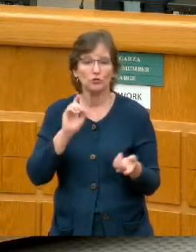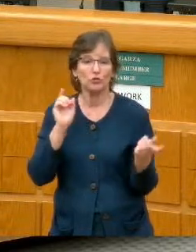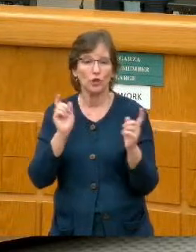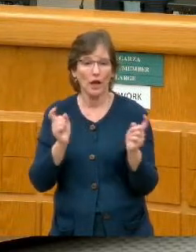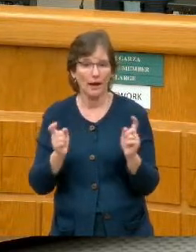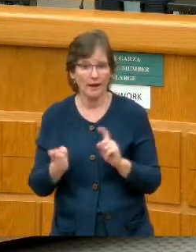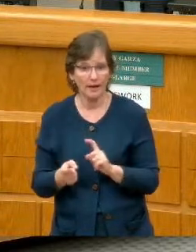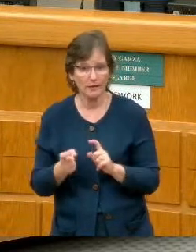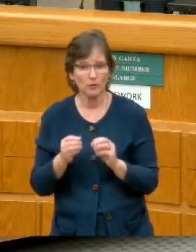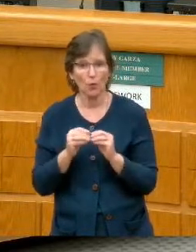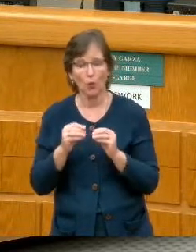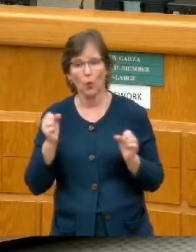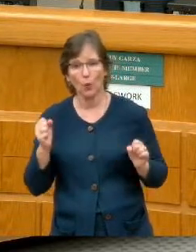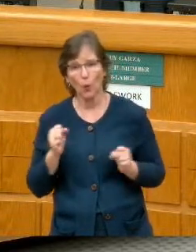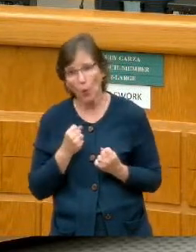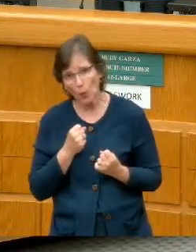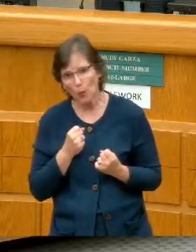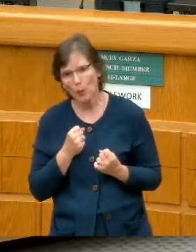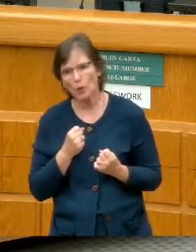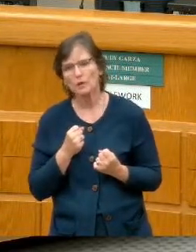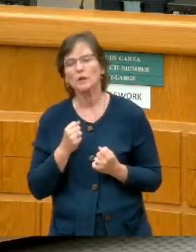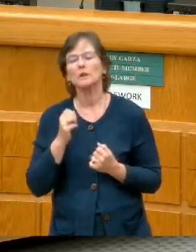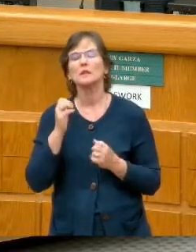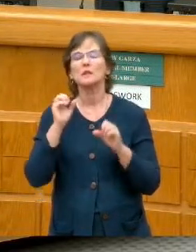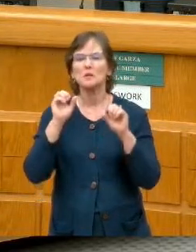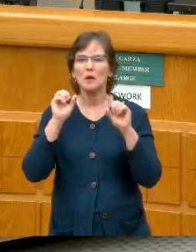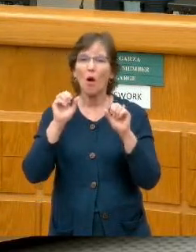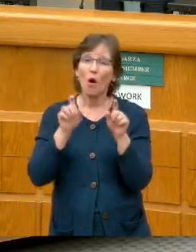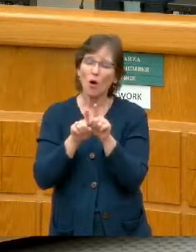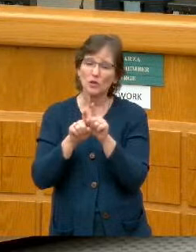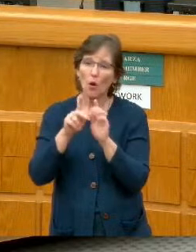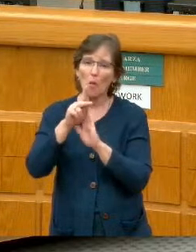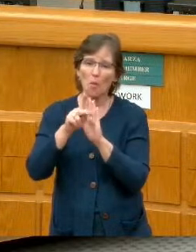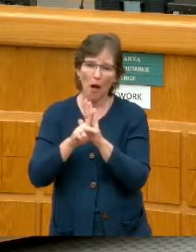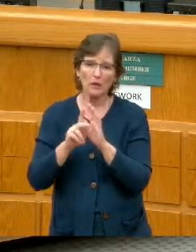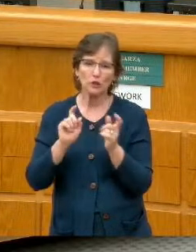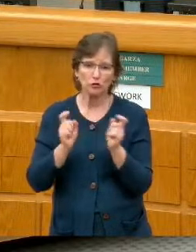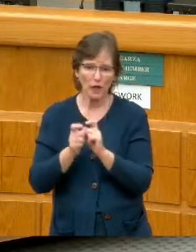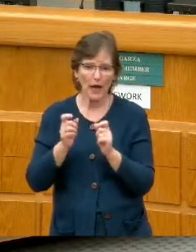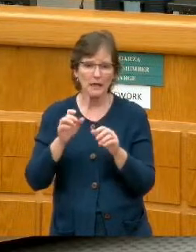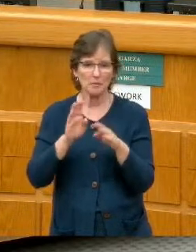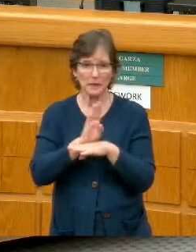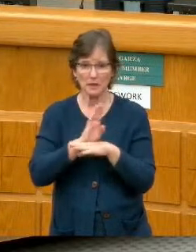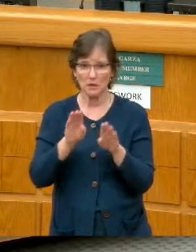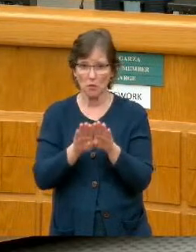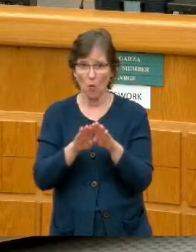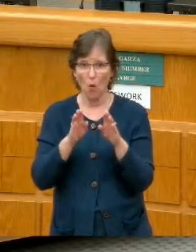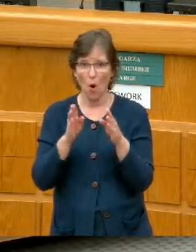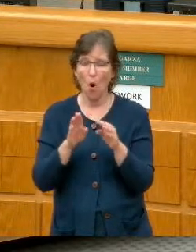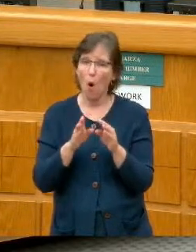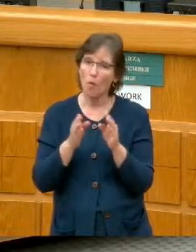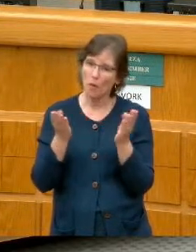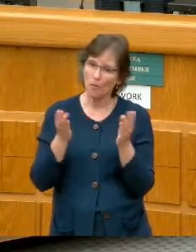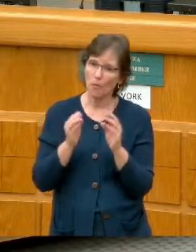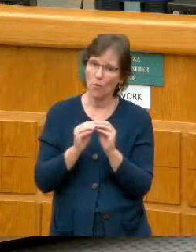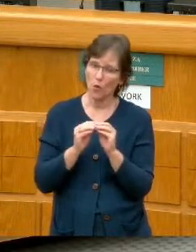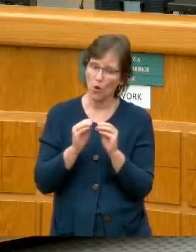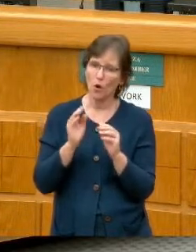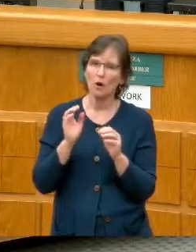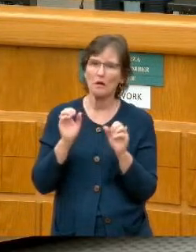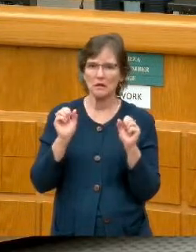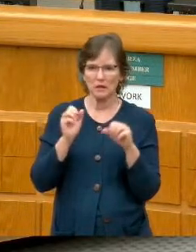changes in the policies that are occurring. Moving into a little bit of a zoomed in view of